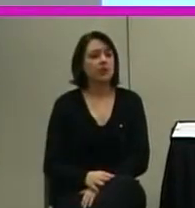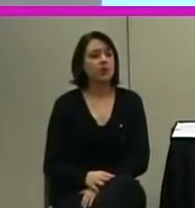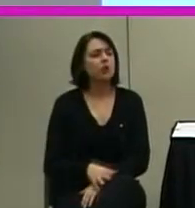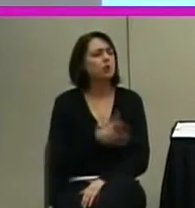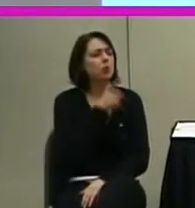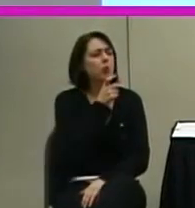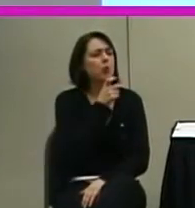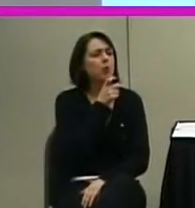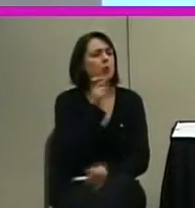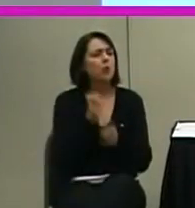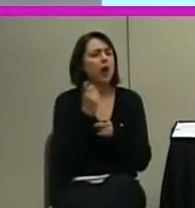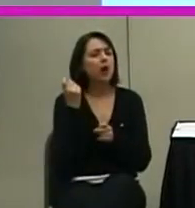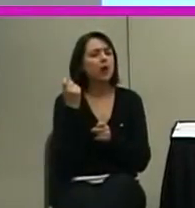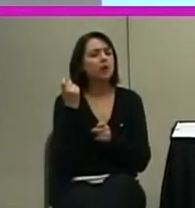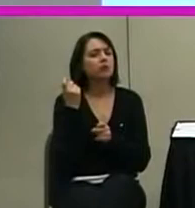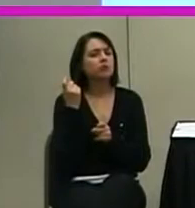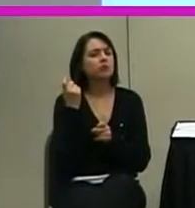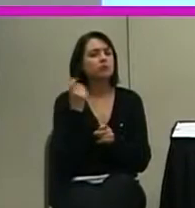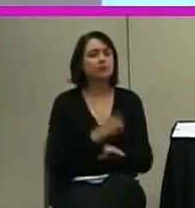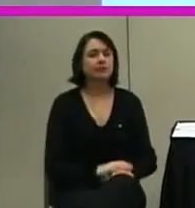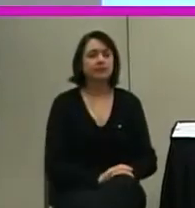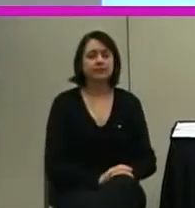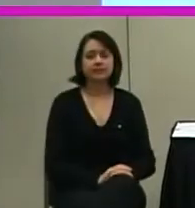So who's the one that's...